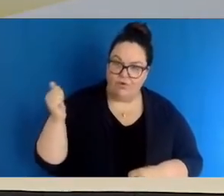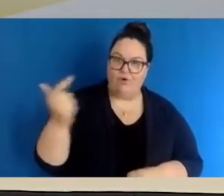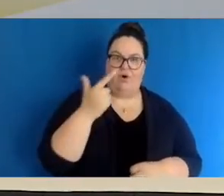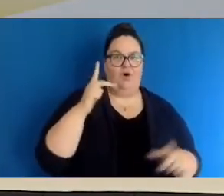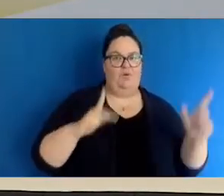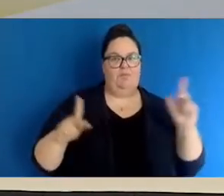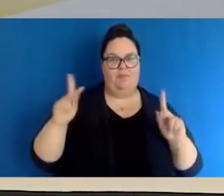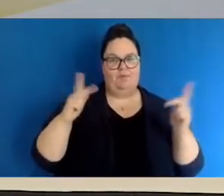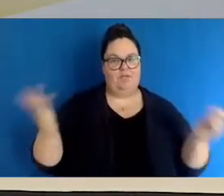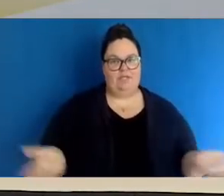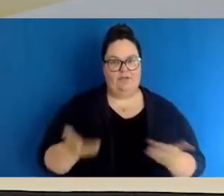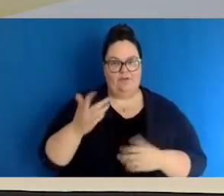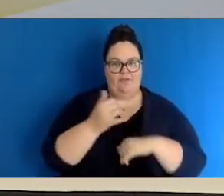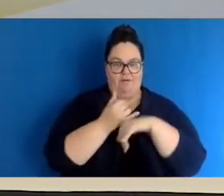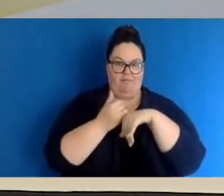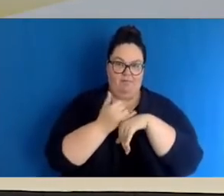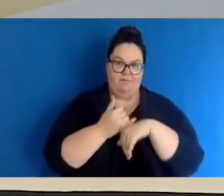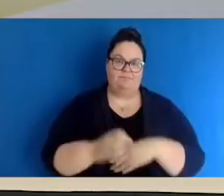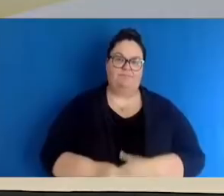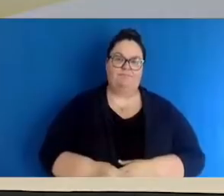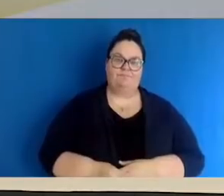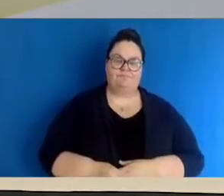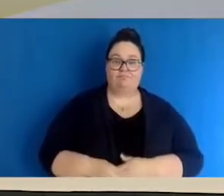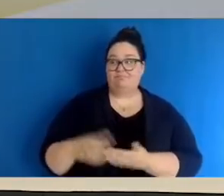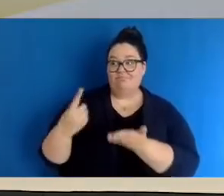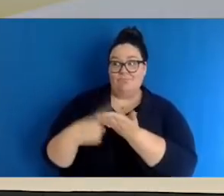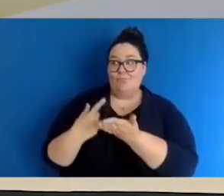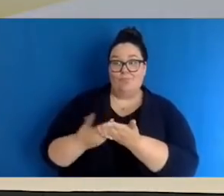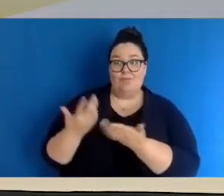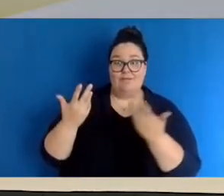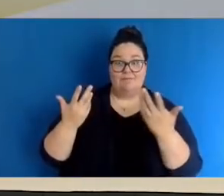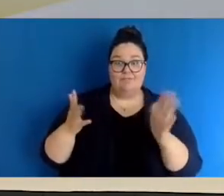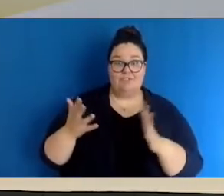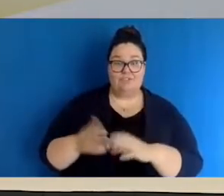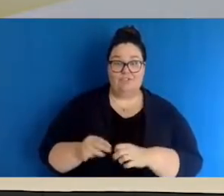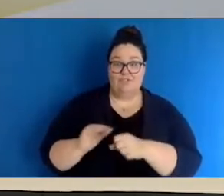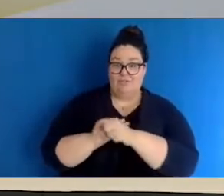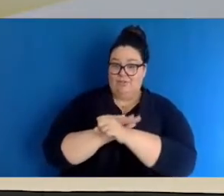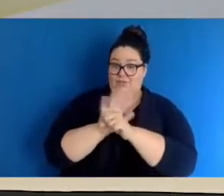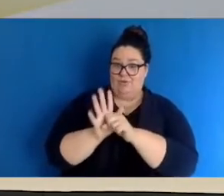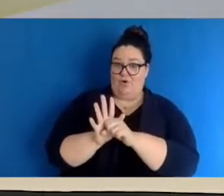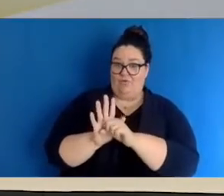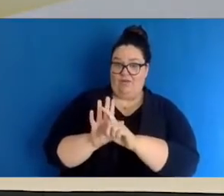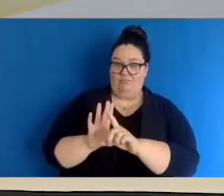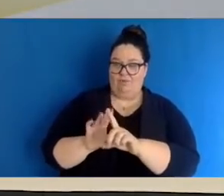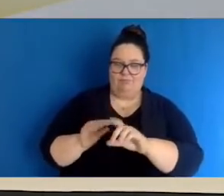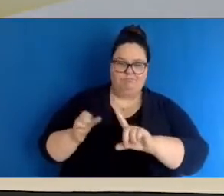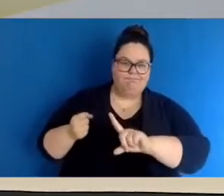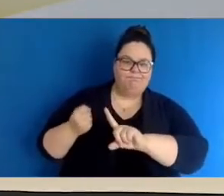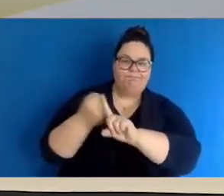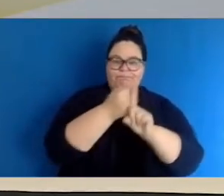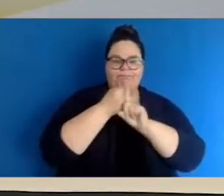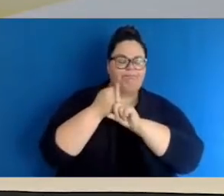in Prince Edward Island. And we've talked about it before. COVID touches everybody in